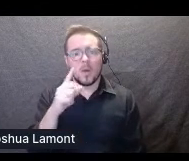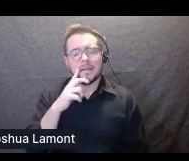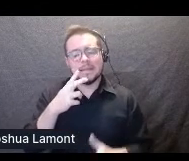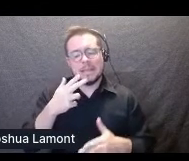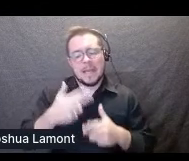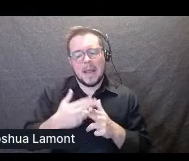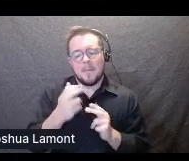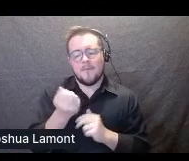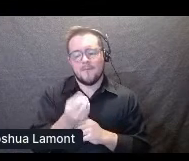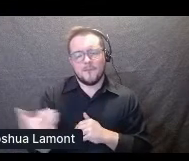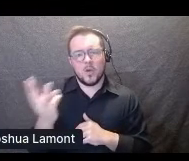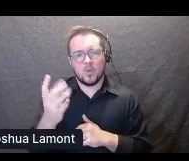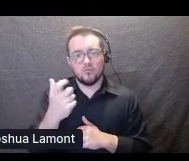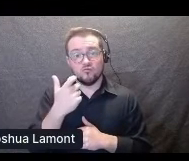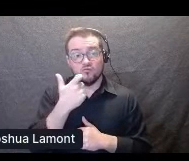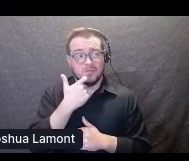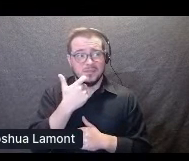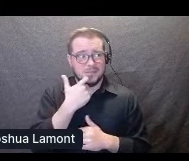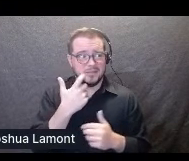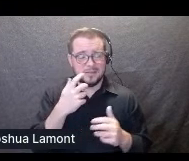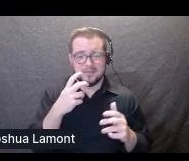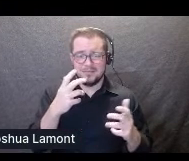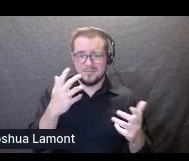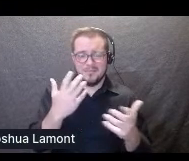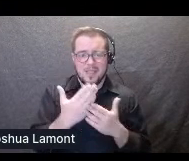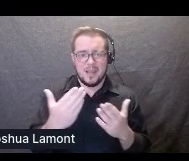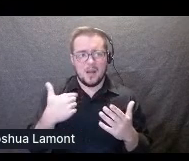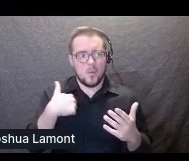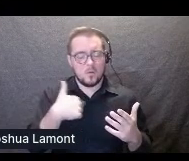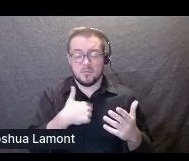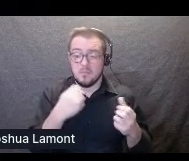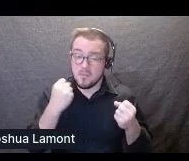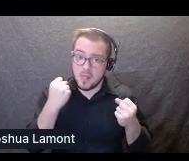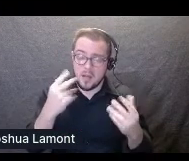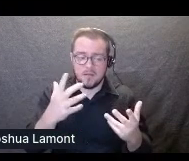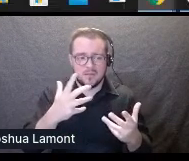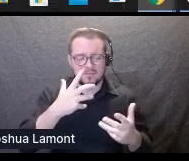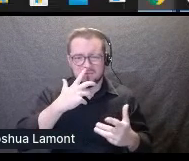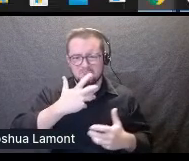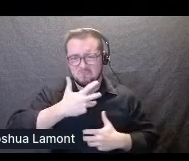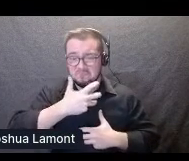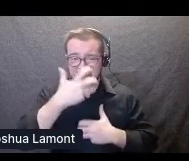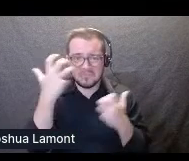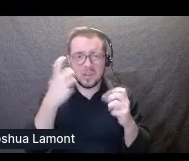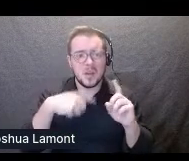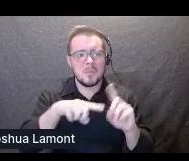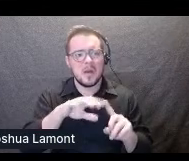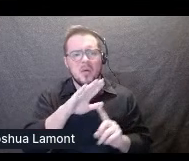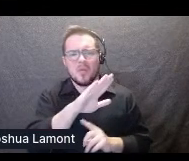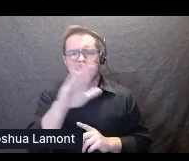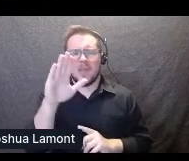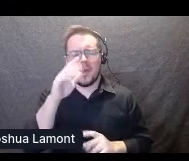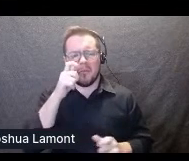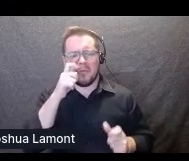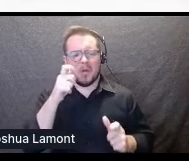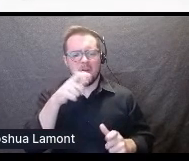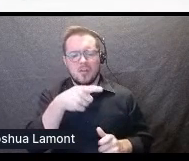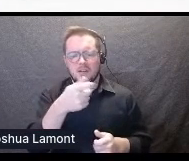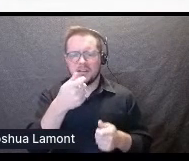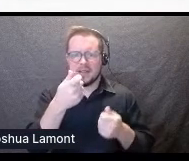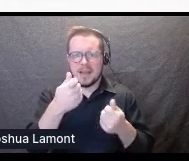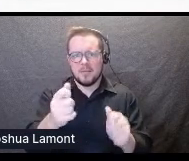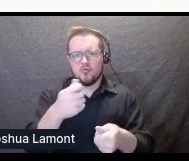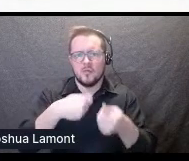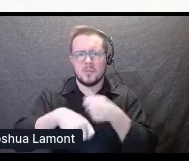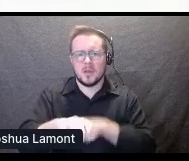few most recent affronts, I'm sure a lot of us are infuriated at the hypocrisy of the Republicans in their attempt to replace Ruth Bader Ginsburg